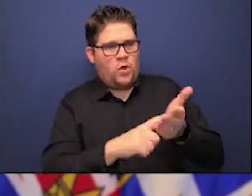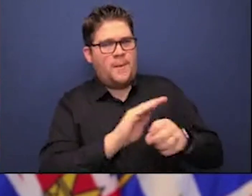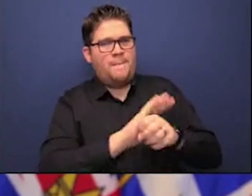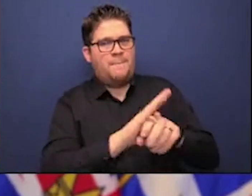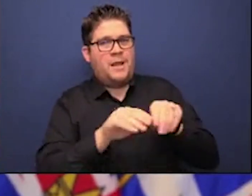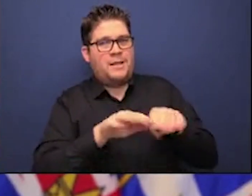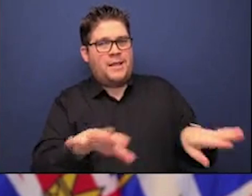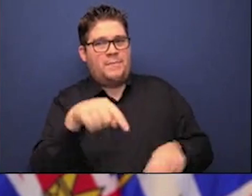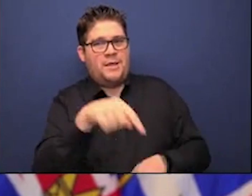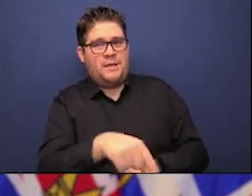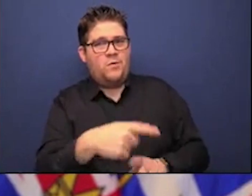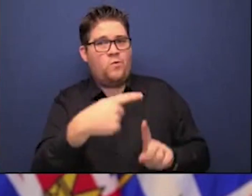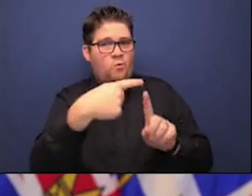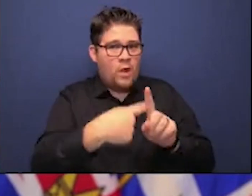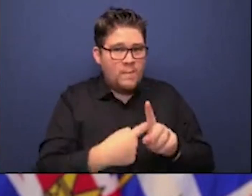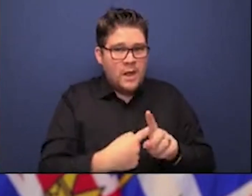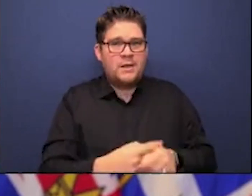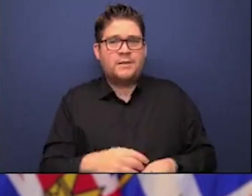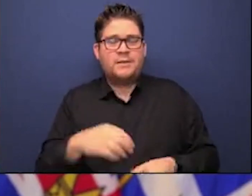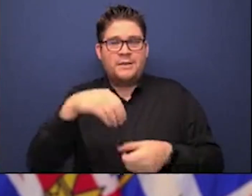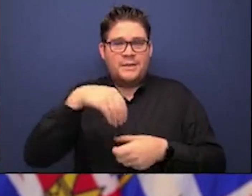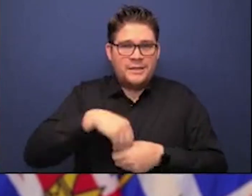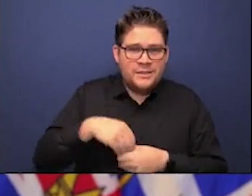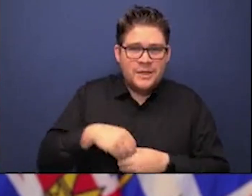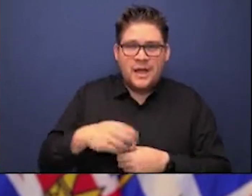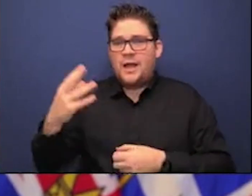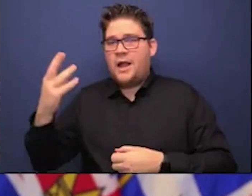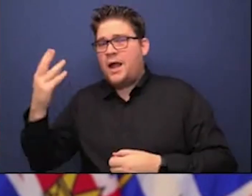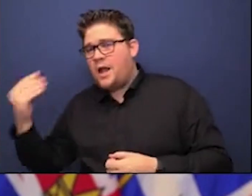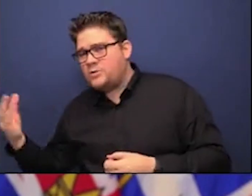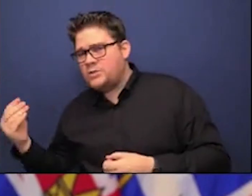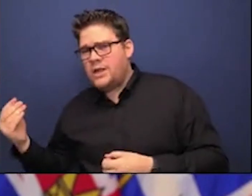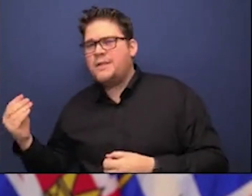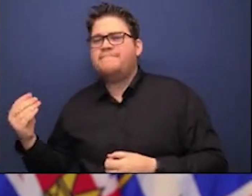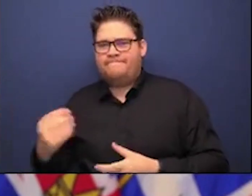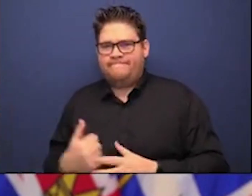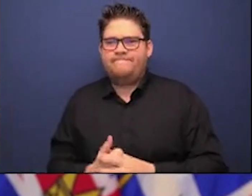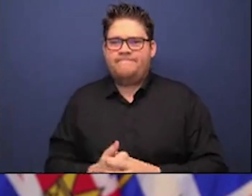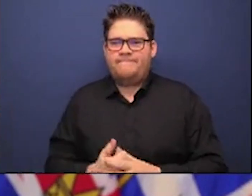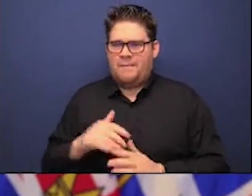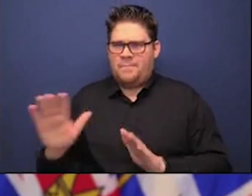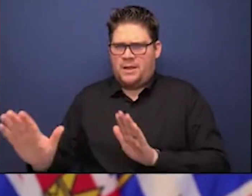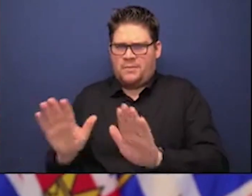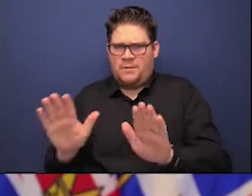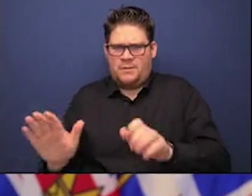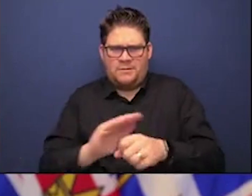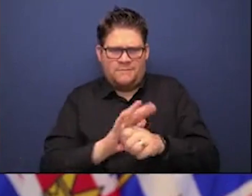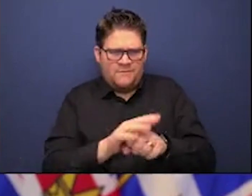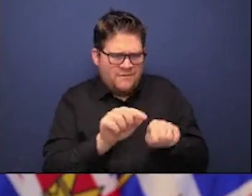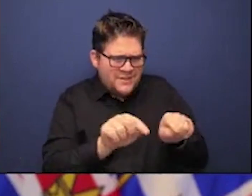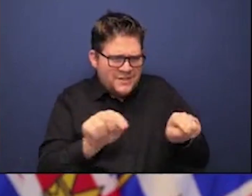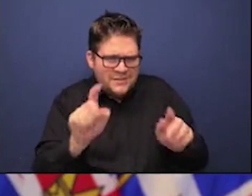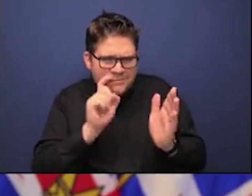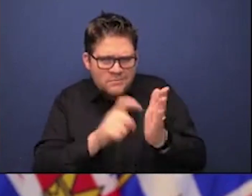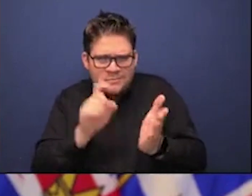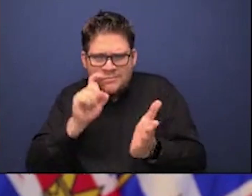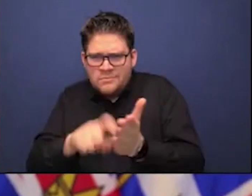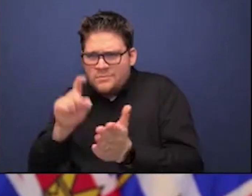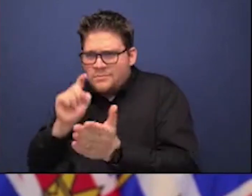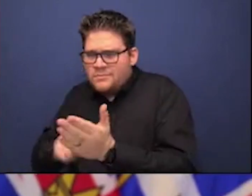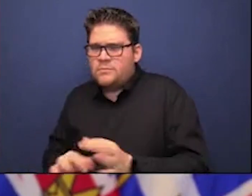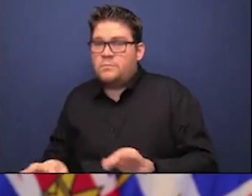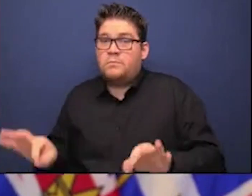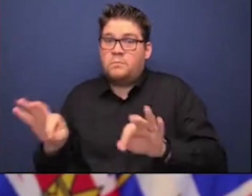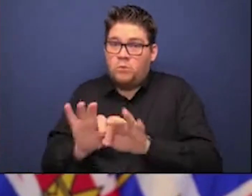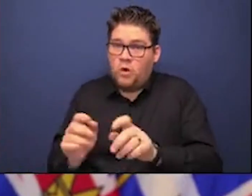indoor conditions in particular. So it does provide, the guidance is about increased space, reducing numbers in a